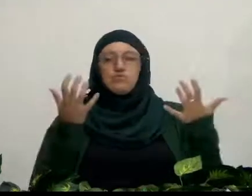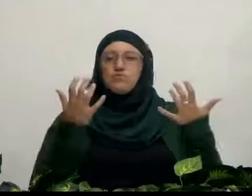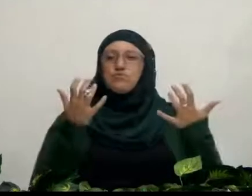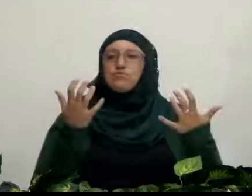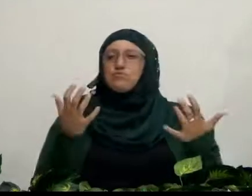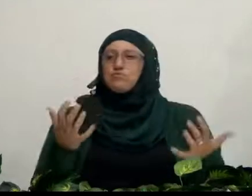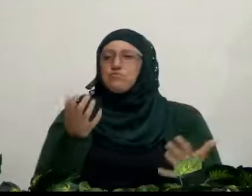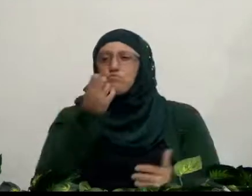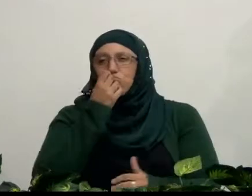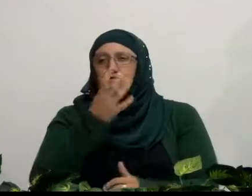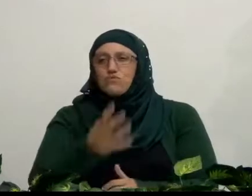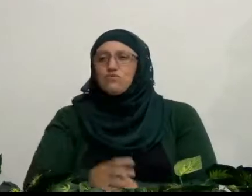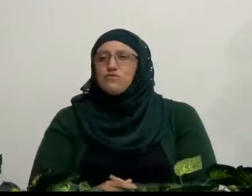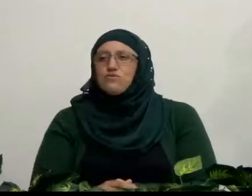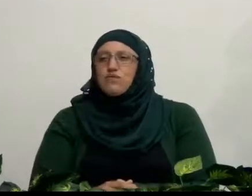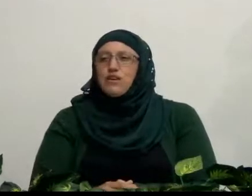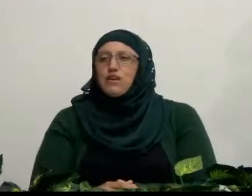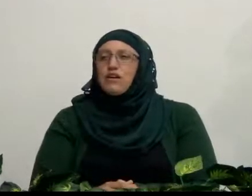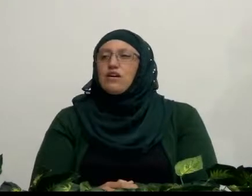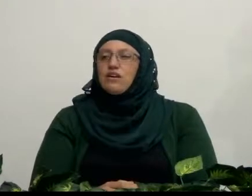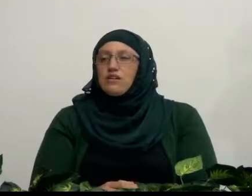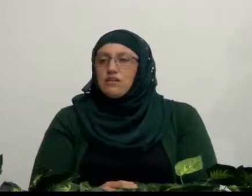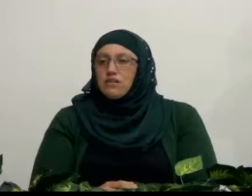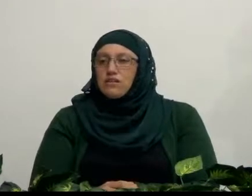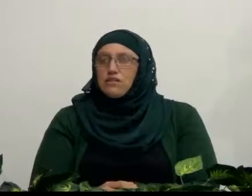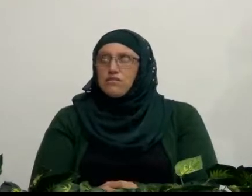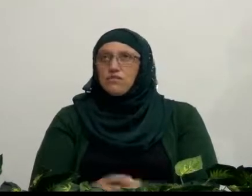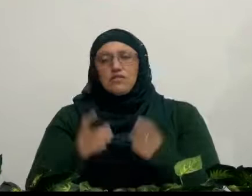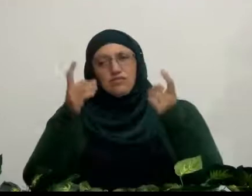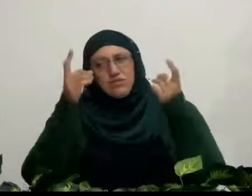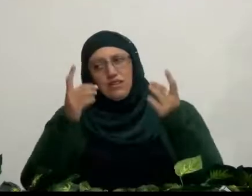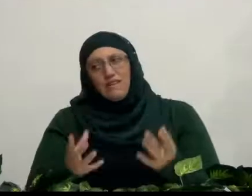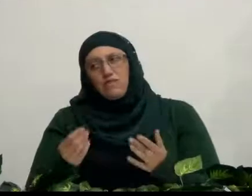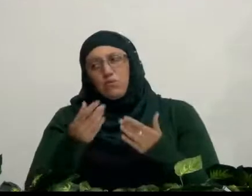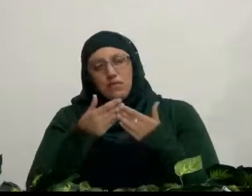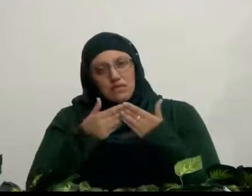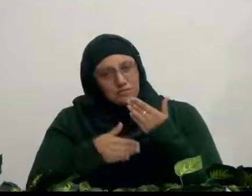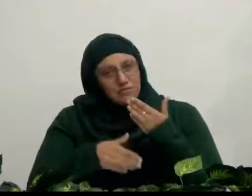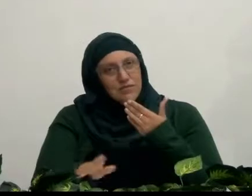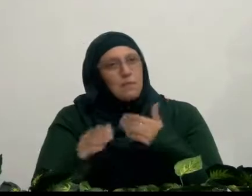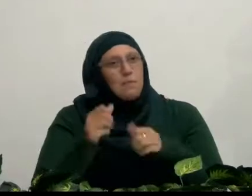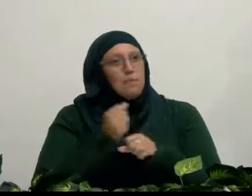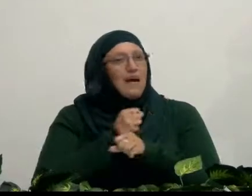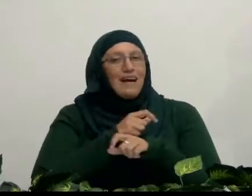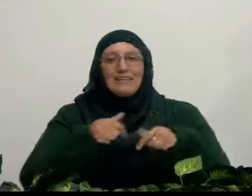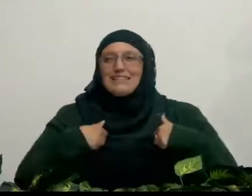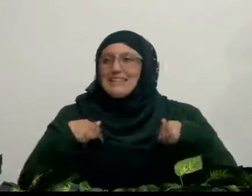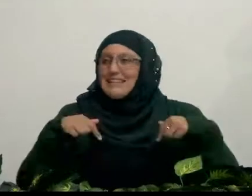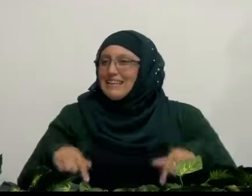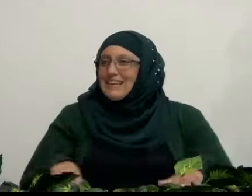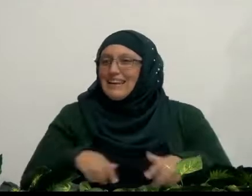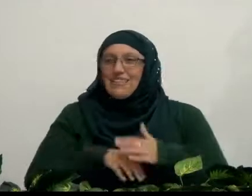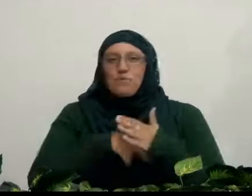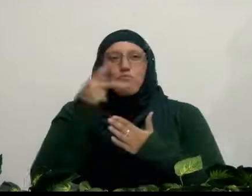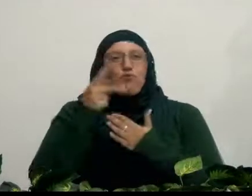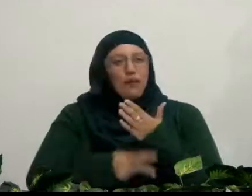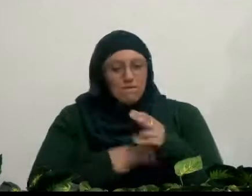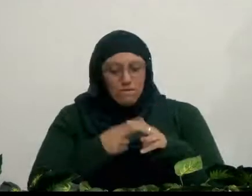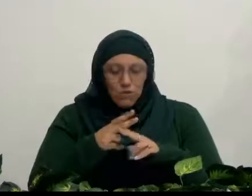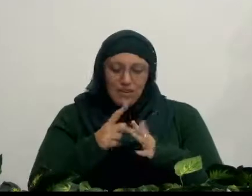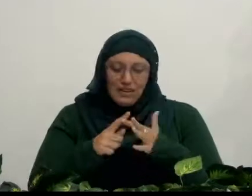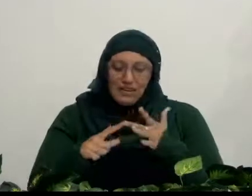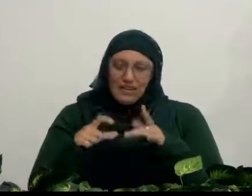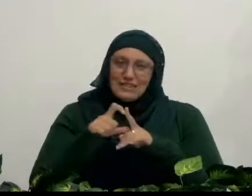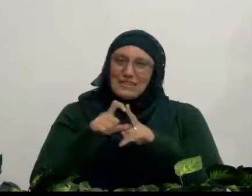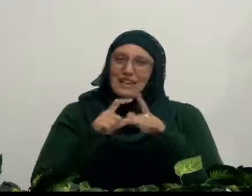off by heart. Inshallah, let's make it from this year a custom also here that in the program of Eid al-Ghadir,